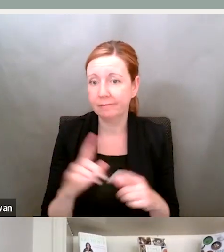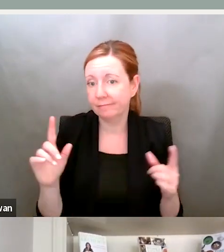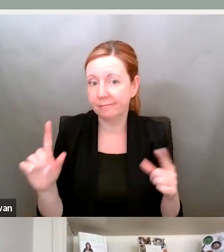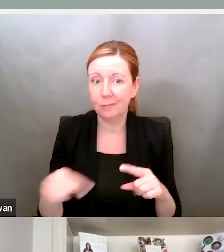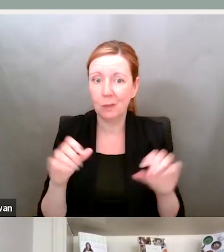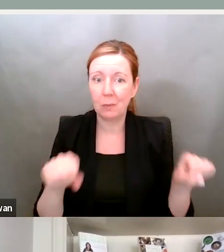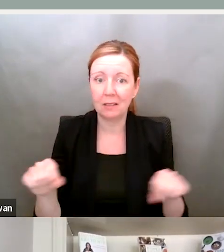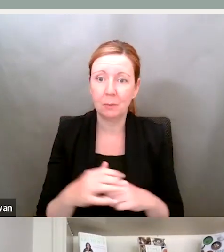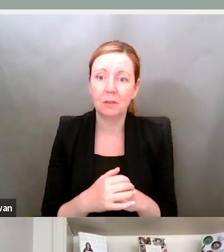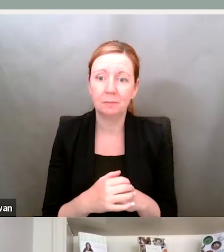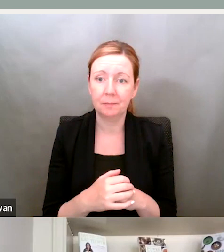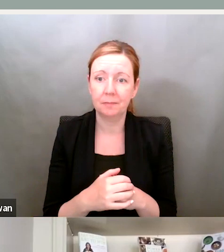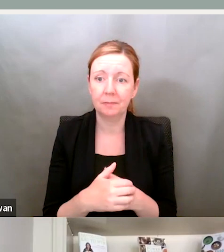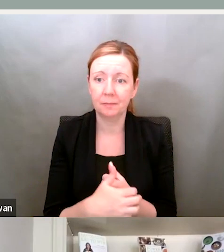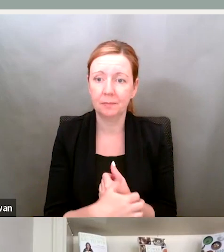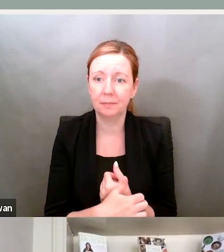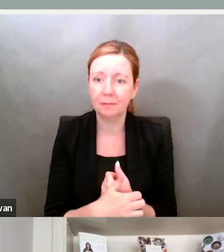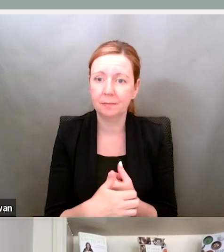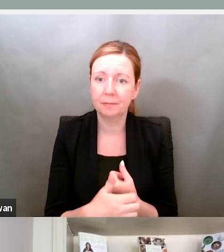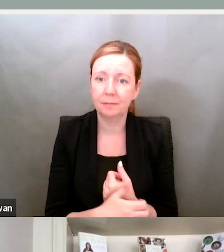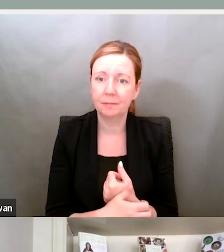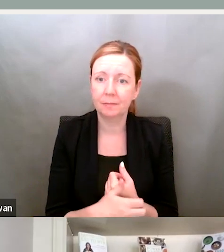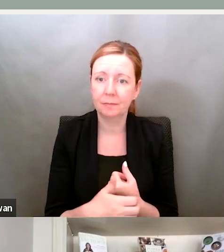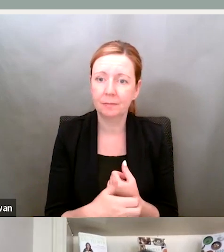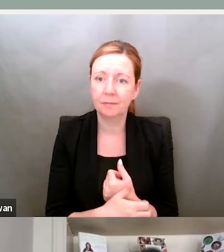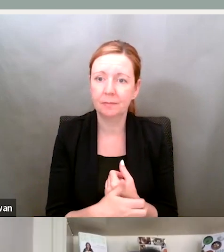whenever possible. What I wouldn't recommend